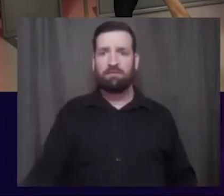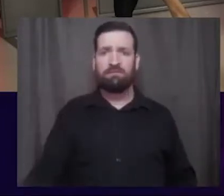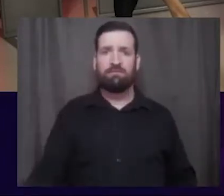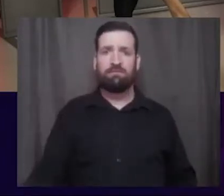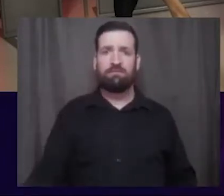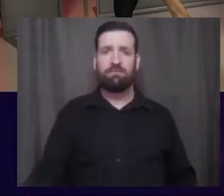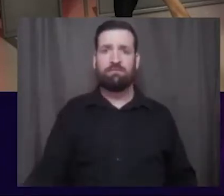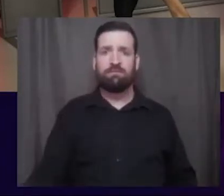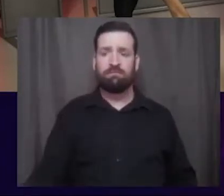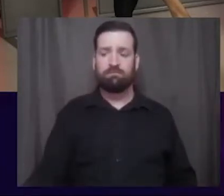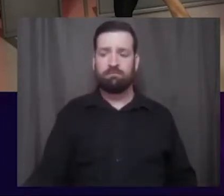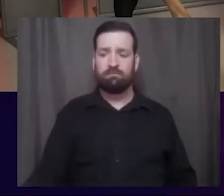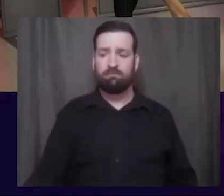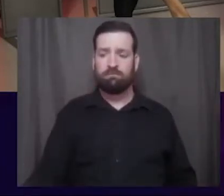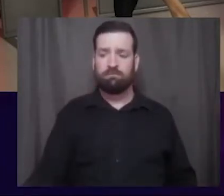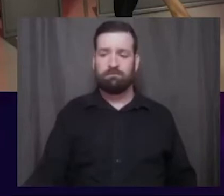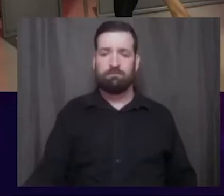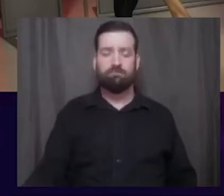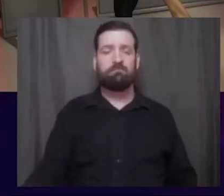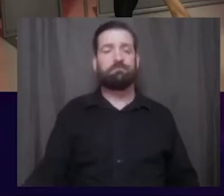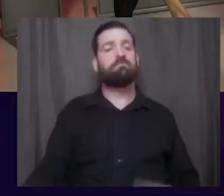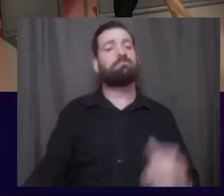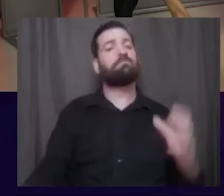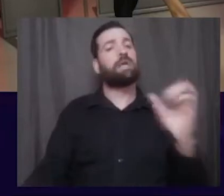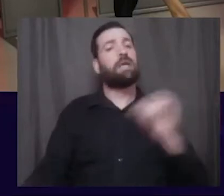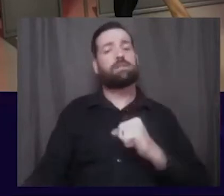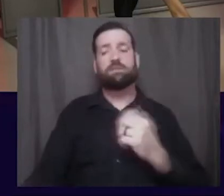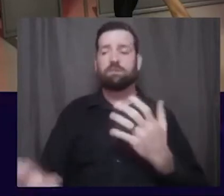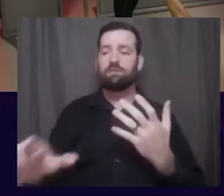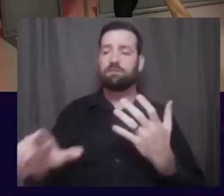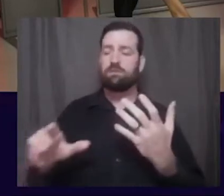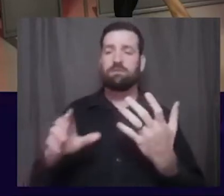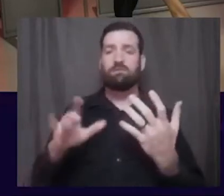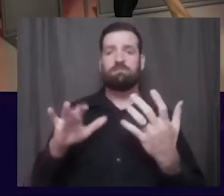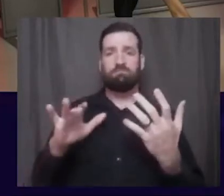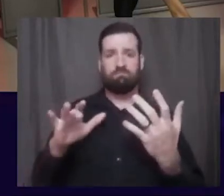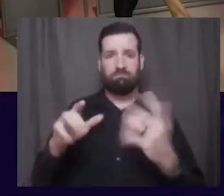I guess my only question would be probably from a